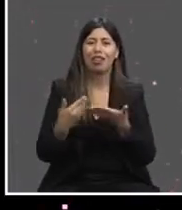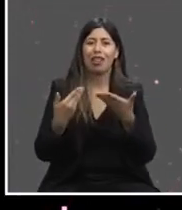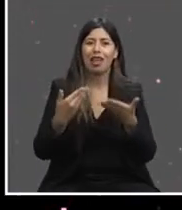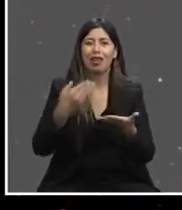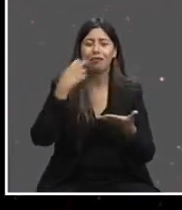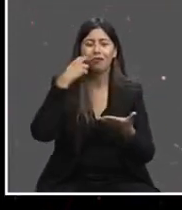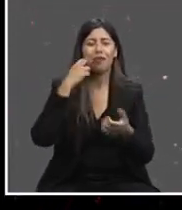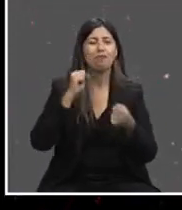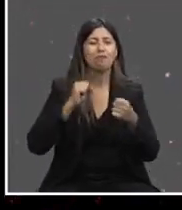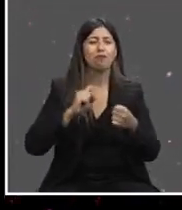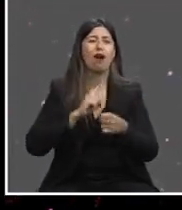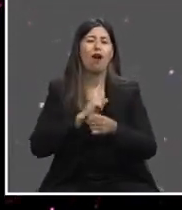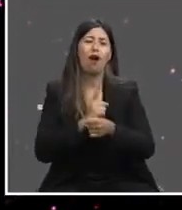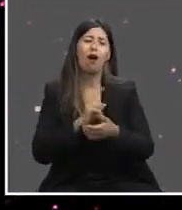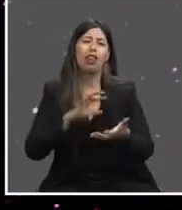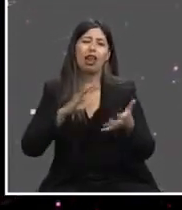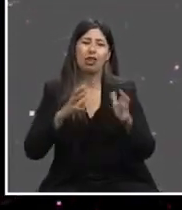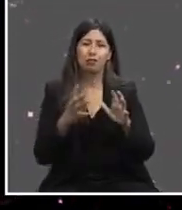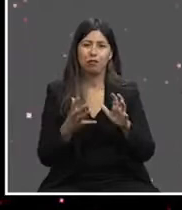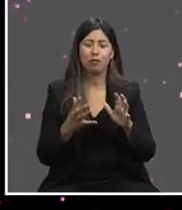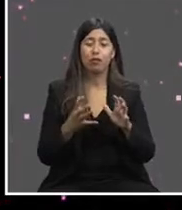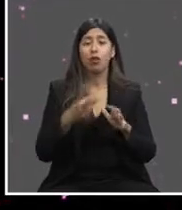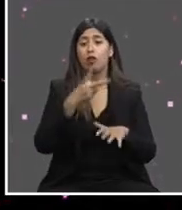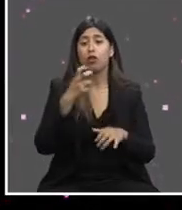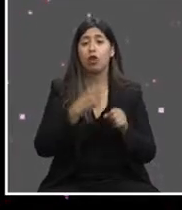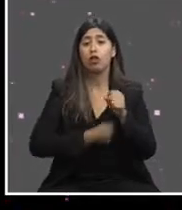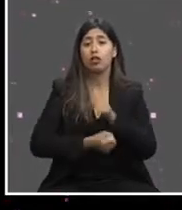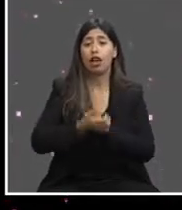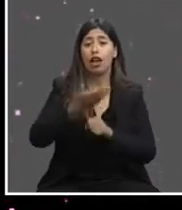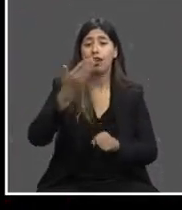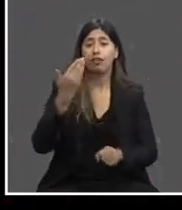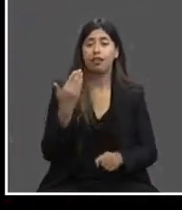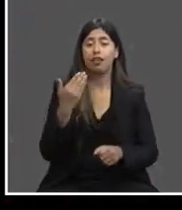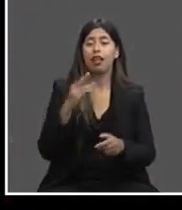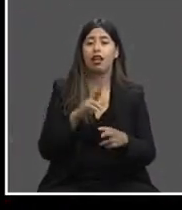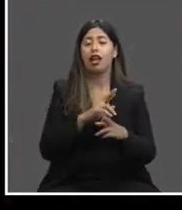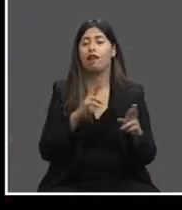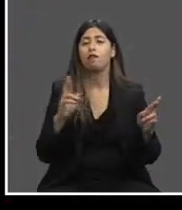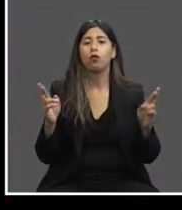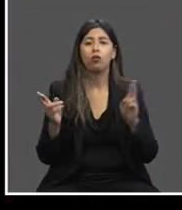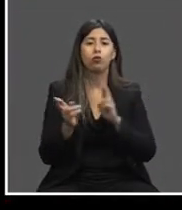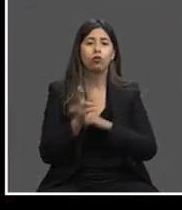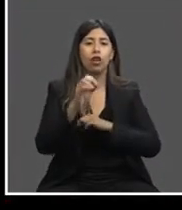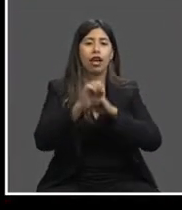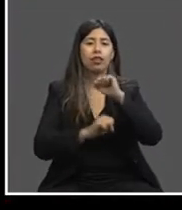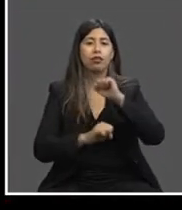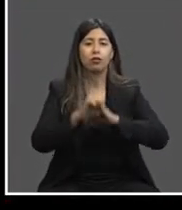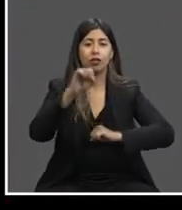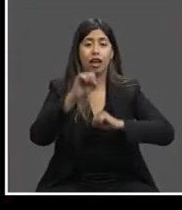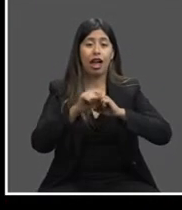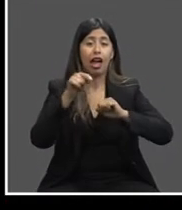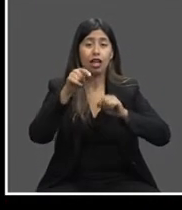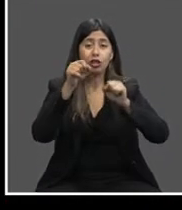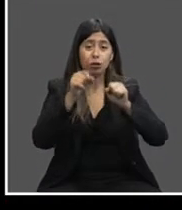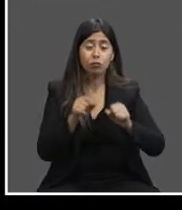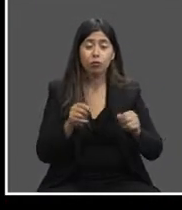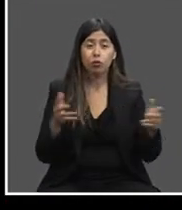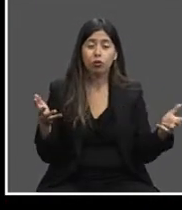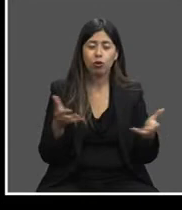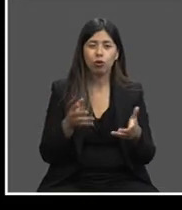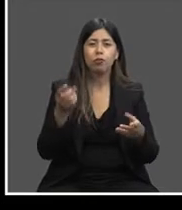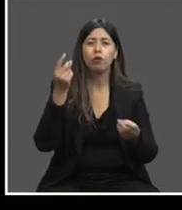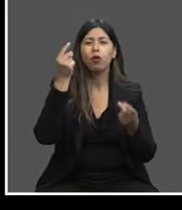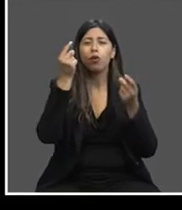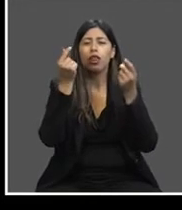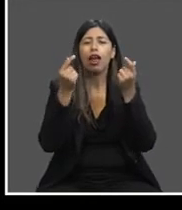200 years ago was the Industrial Revolution. This was made possible by the discovery of immense reserves of energy in the form